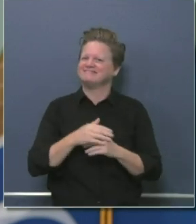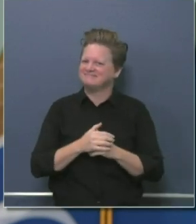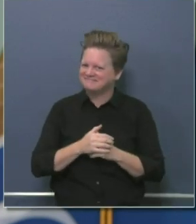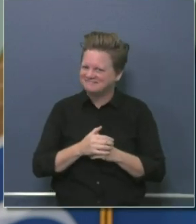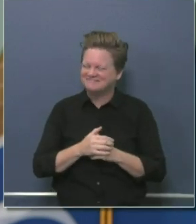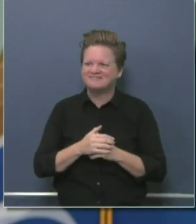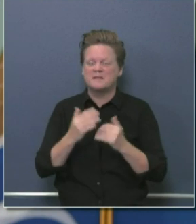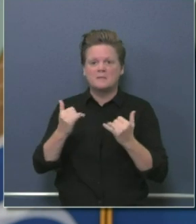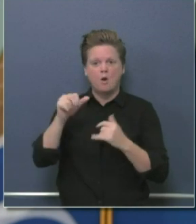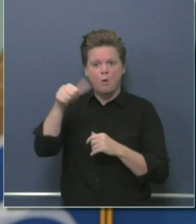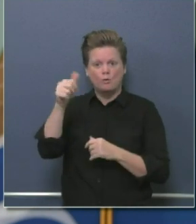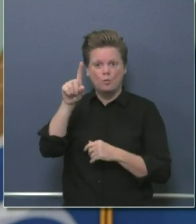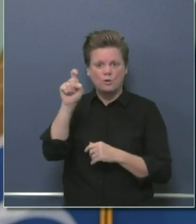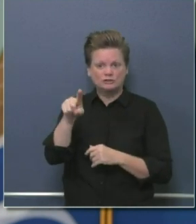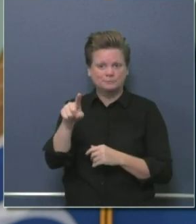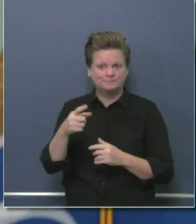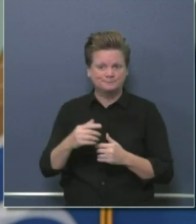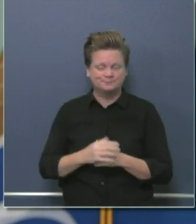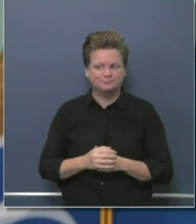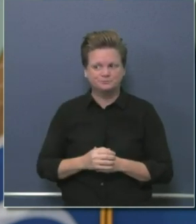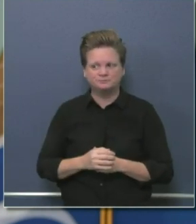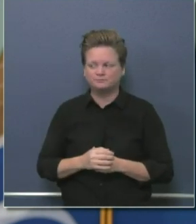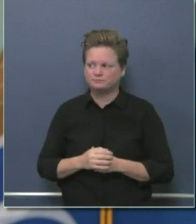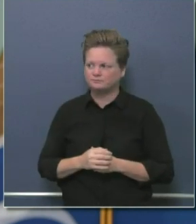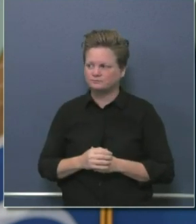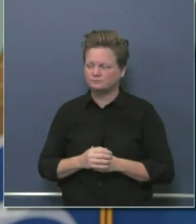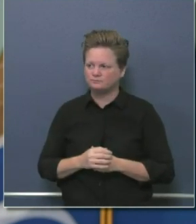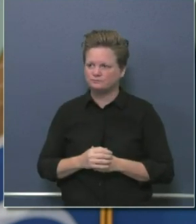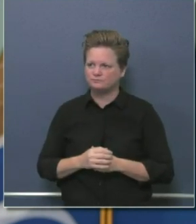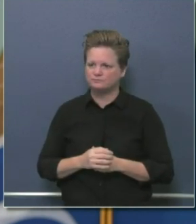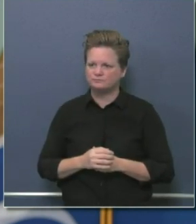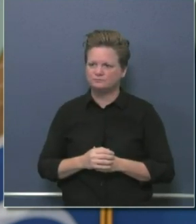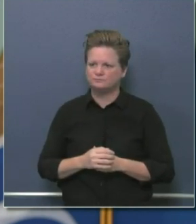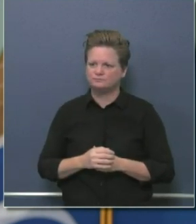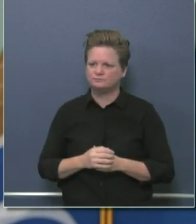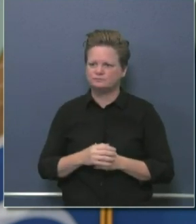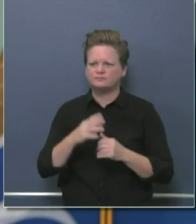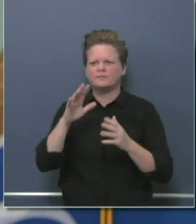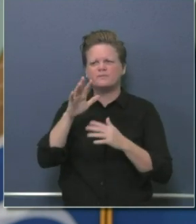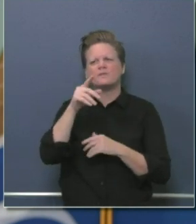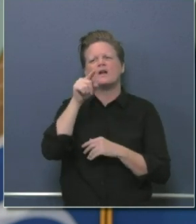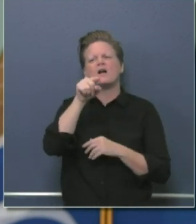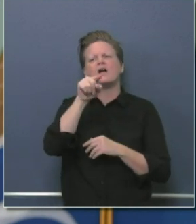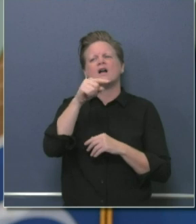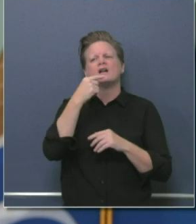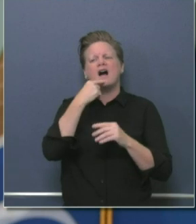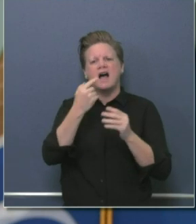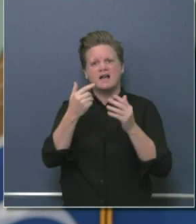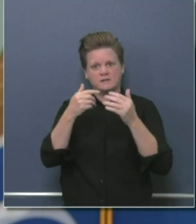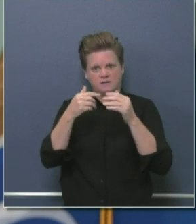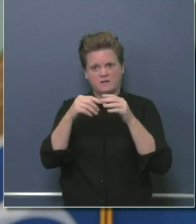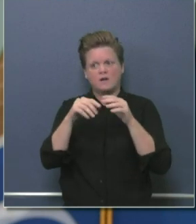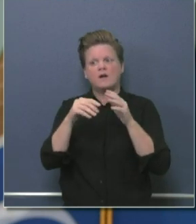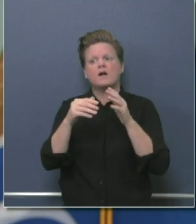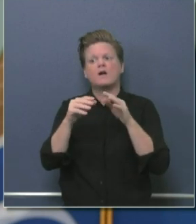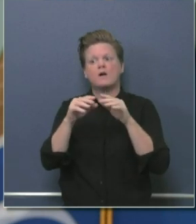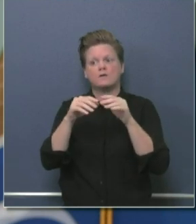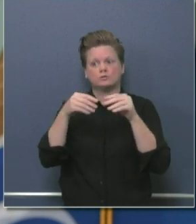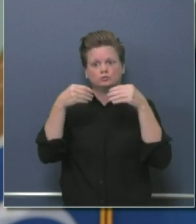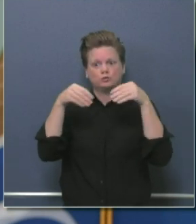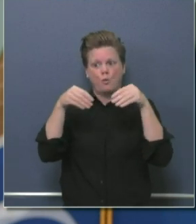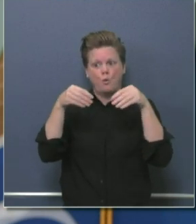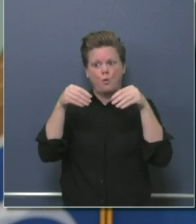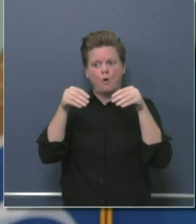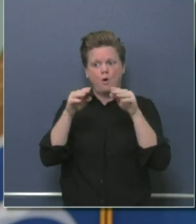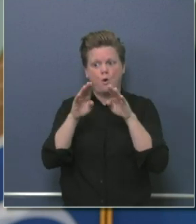Hey, Governor. You've been talking about reopening and getting people back to barbershops and psychologists and all that stuff. And a lot of our